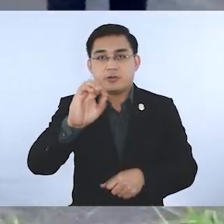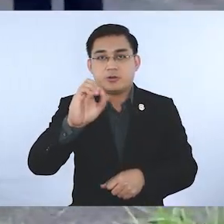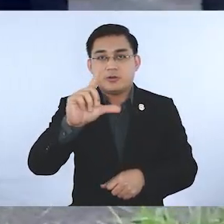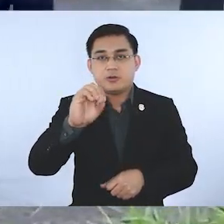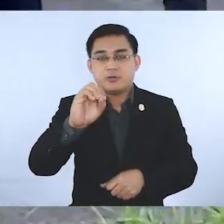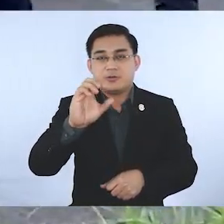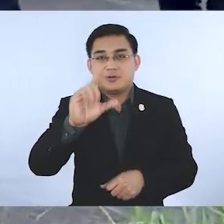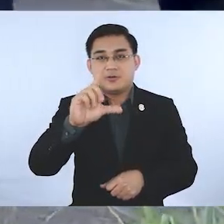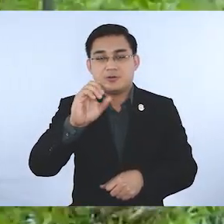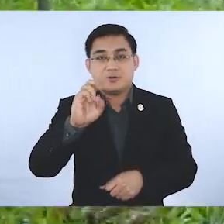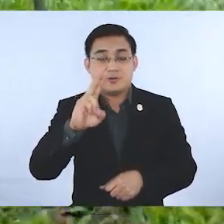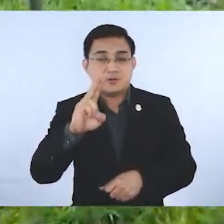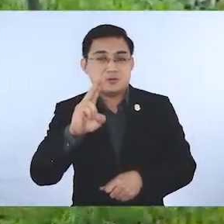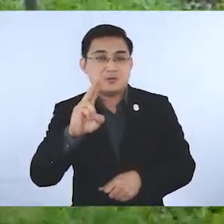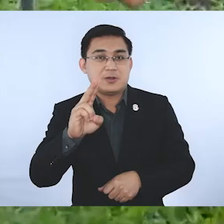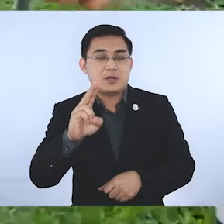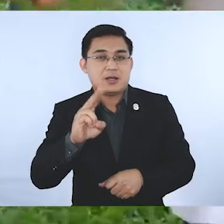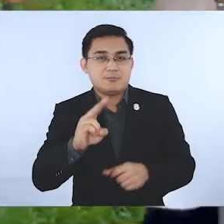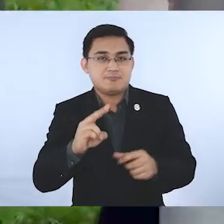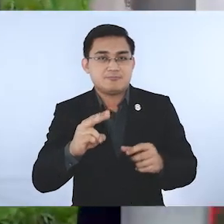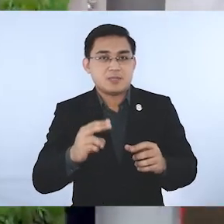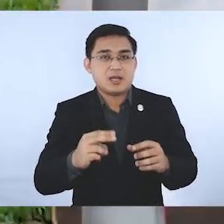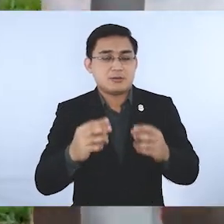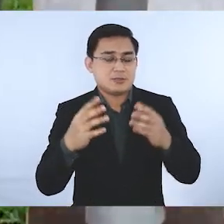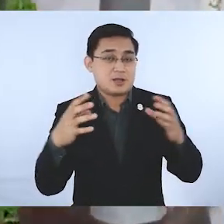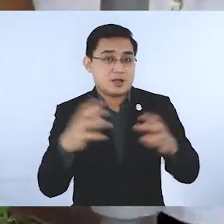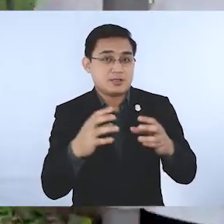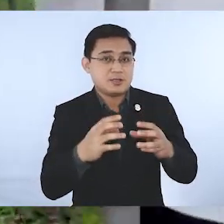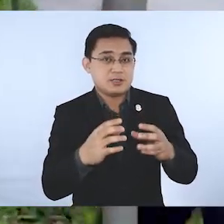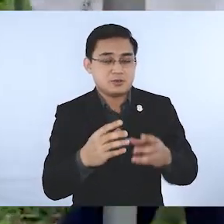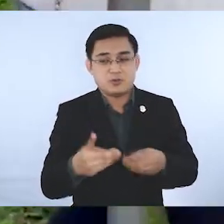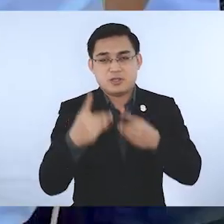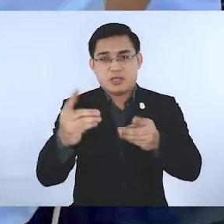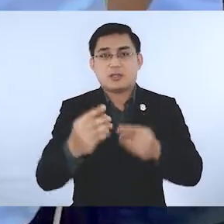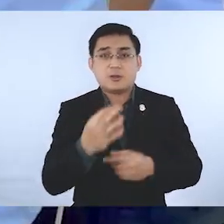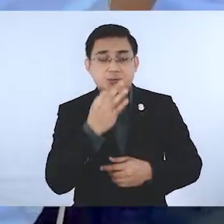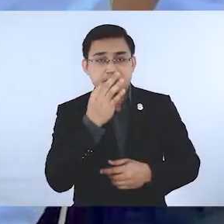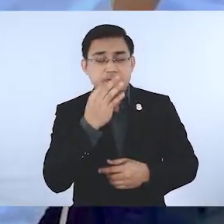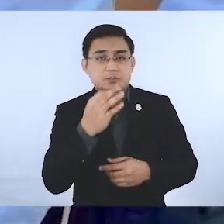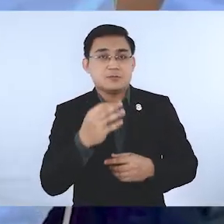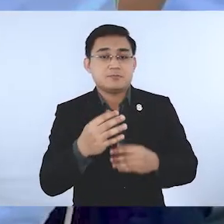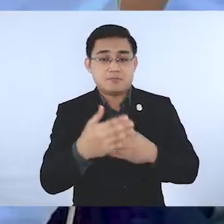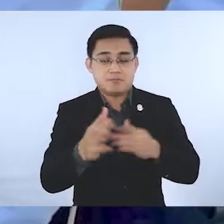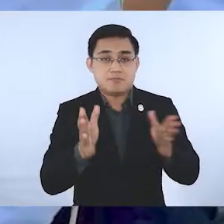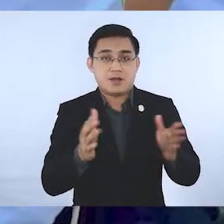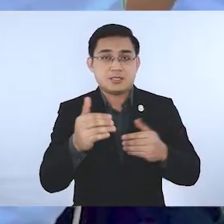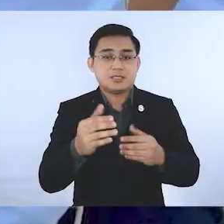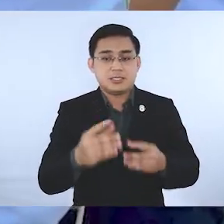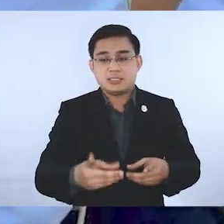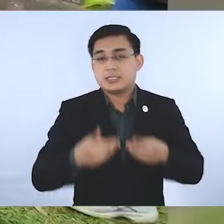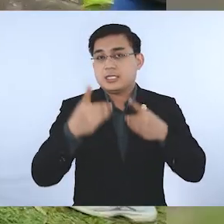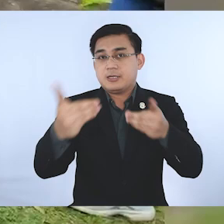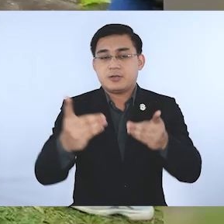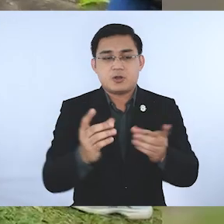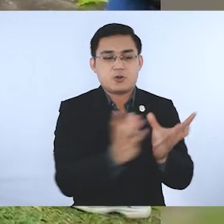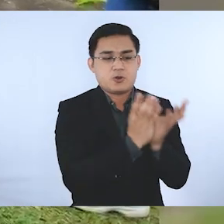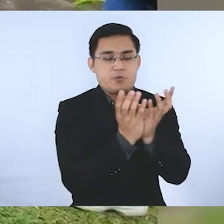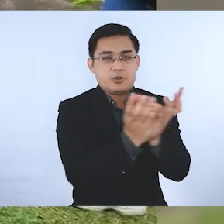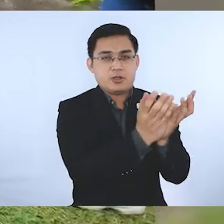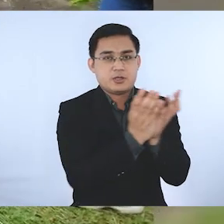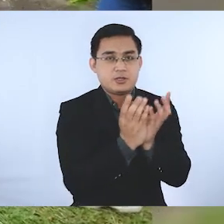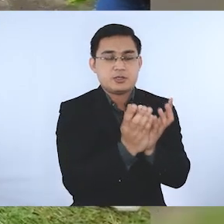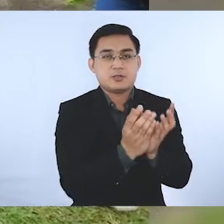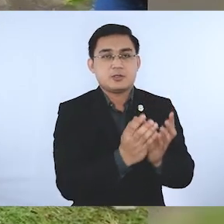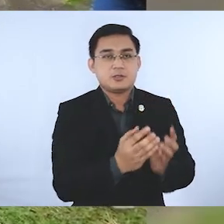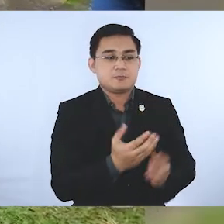Honolulu gathered to donate boxes and crates of food, which were loaded onto a large van and delivered to the community